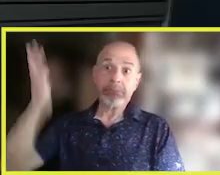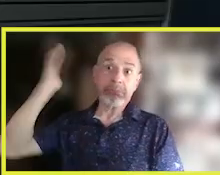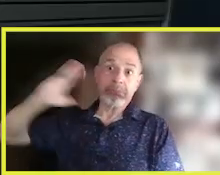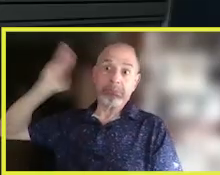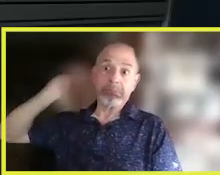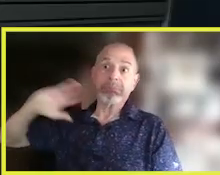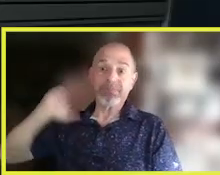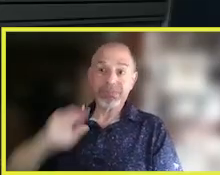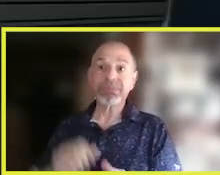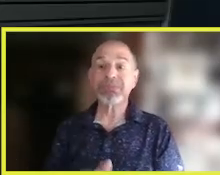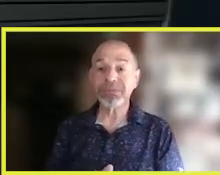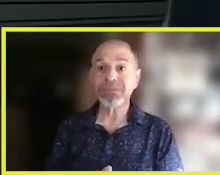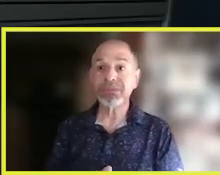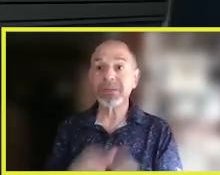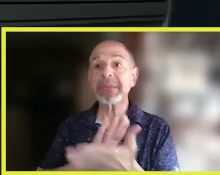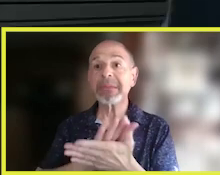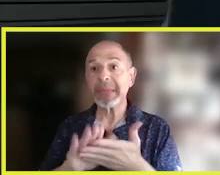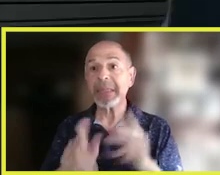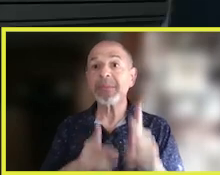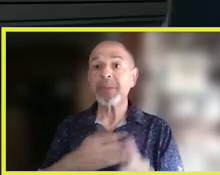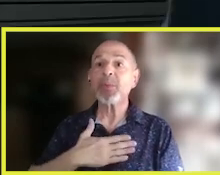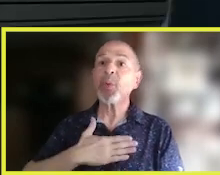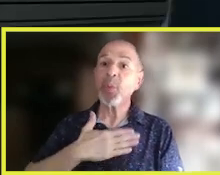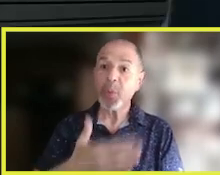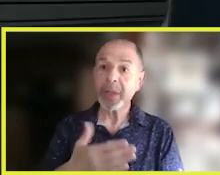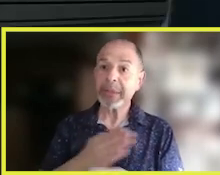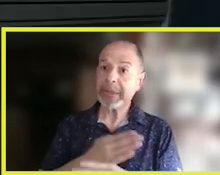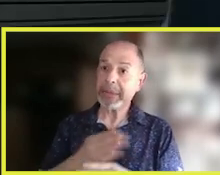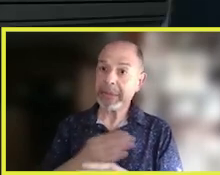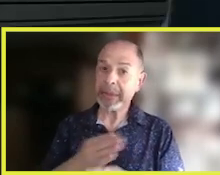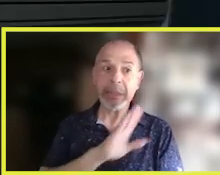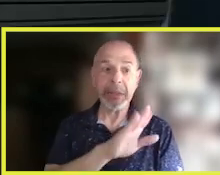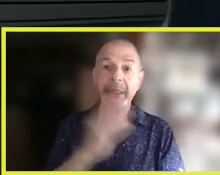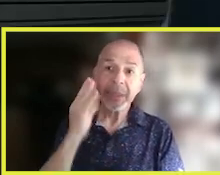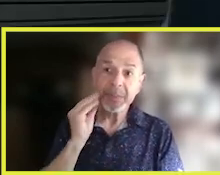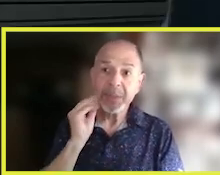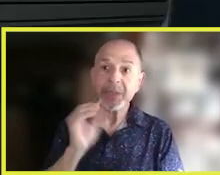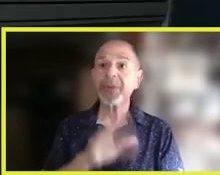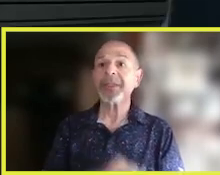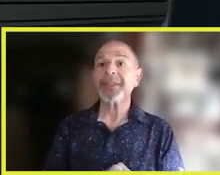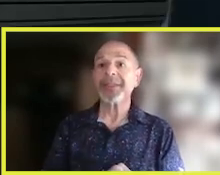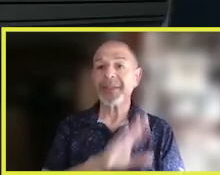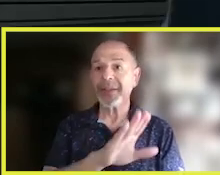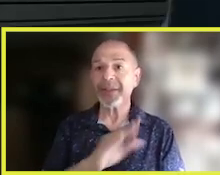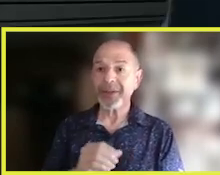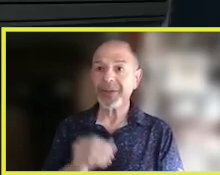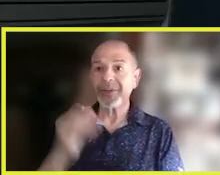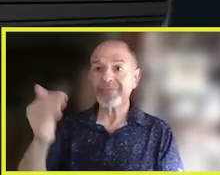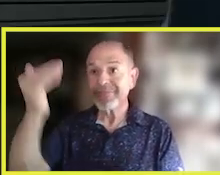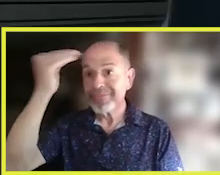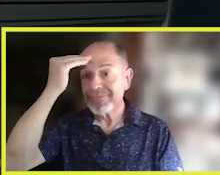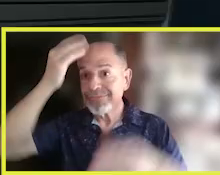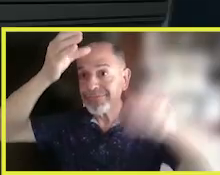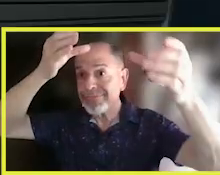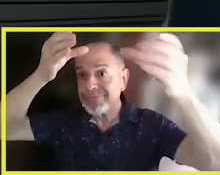who were willing to share of themselves and share their experience and their knowledge and who they